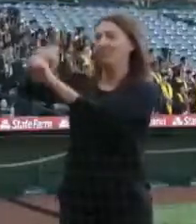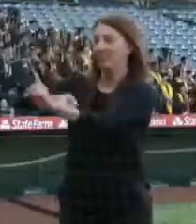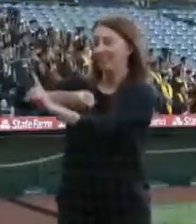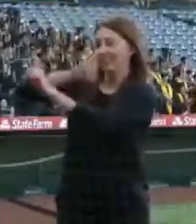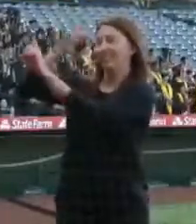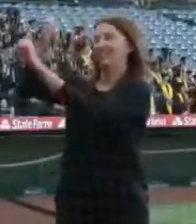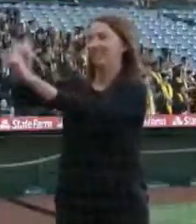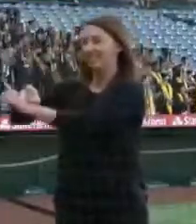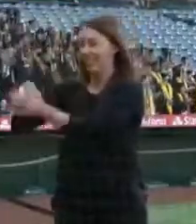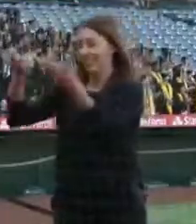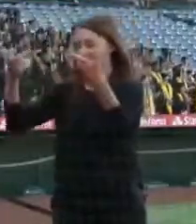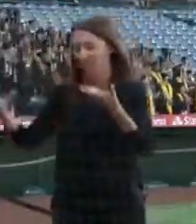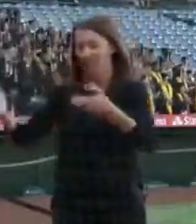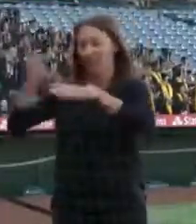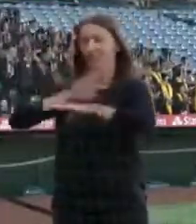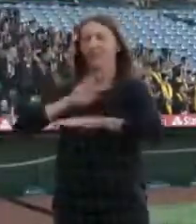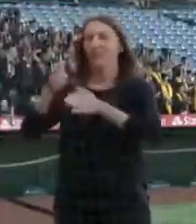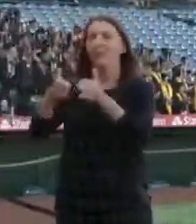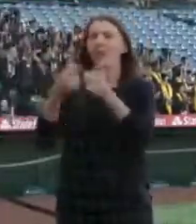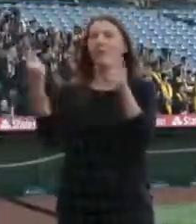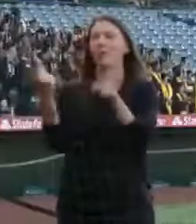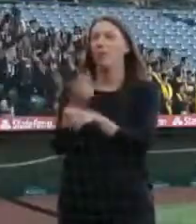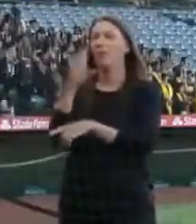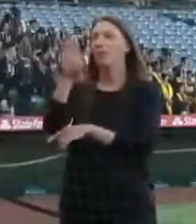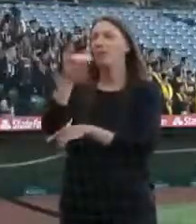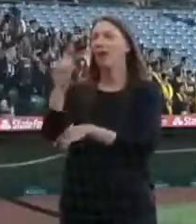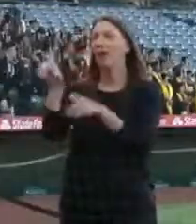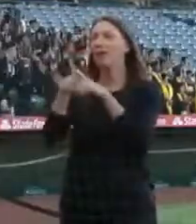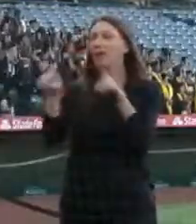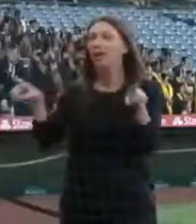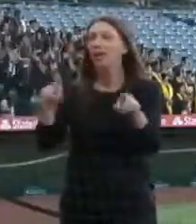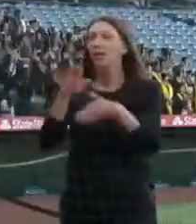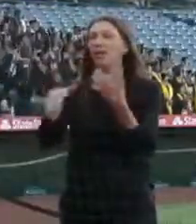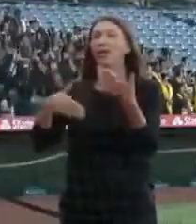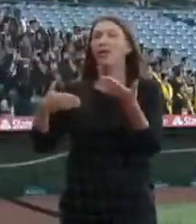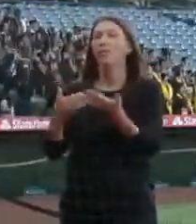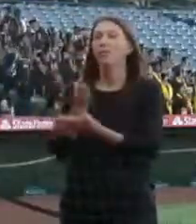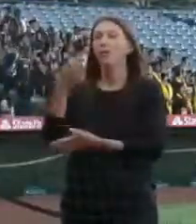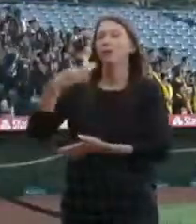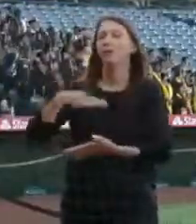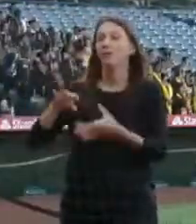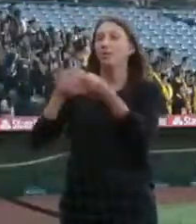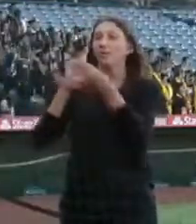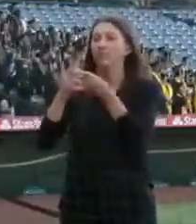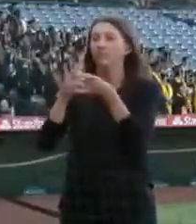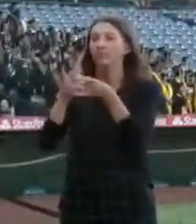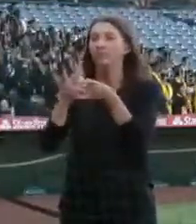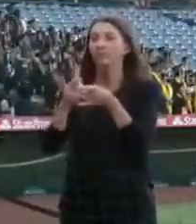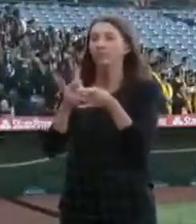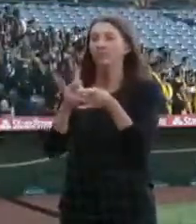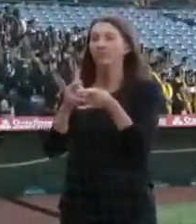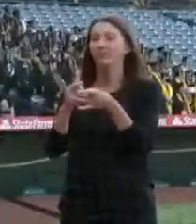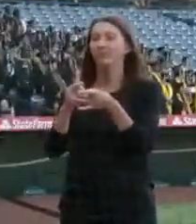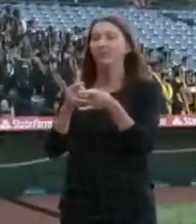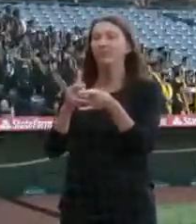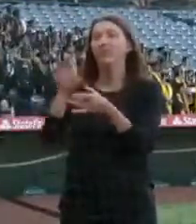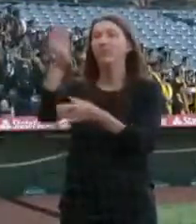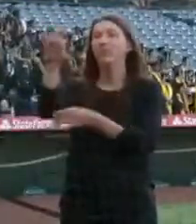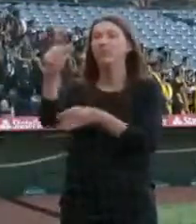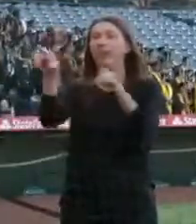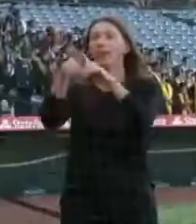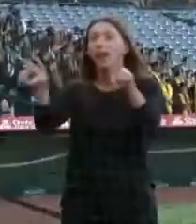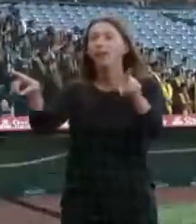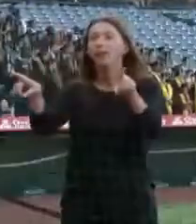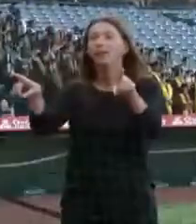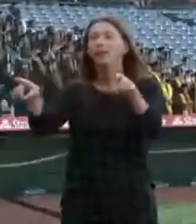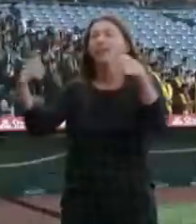of the appropriate bachelor's degree with all rights and privileges pertaining thereto. Baccalaureate graduates,